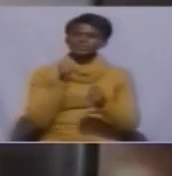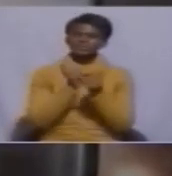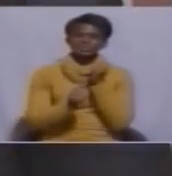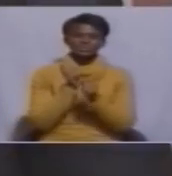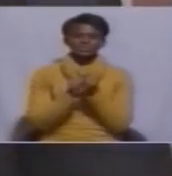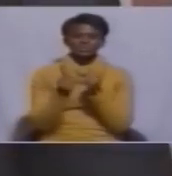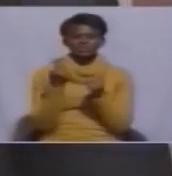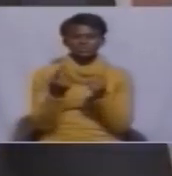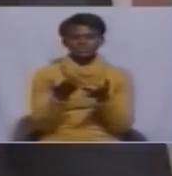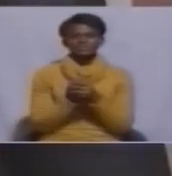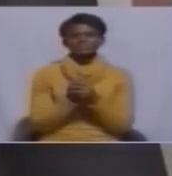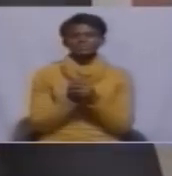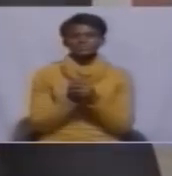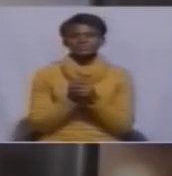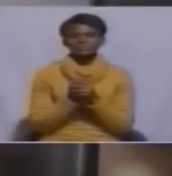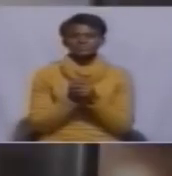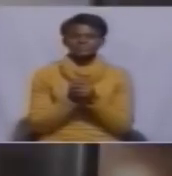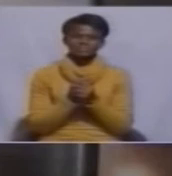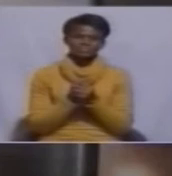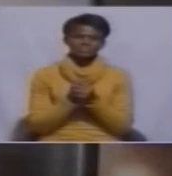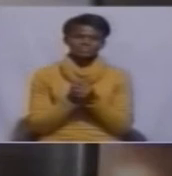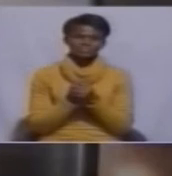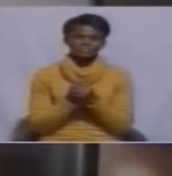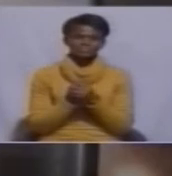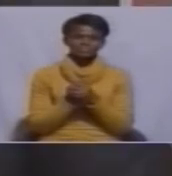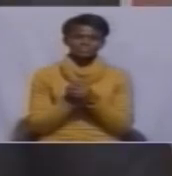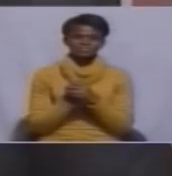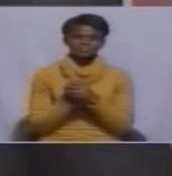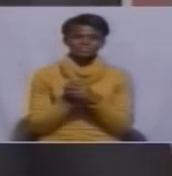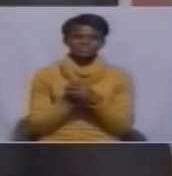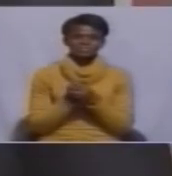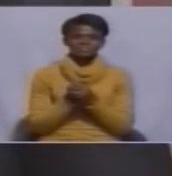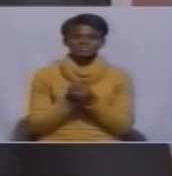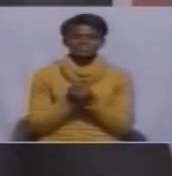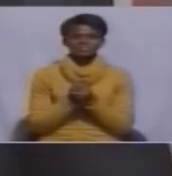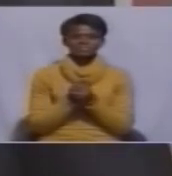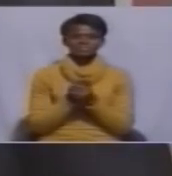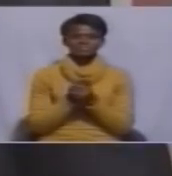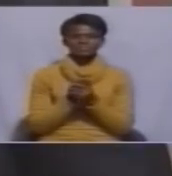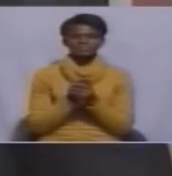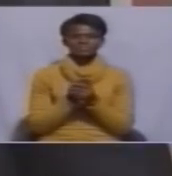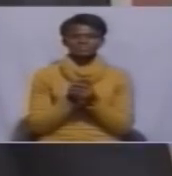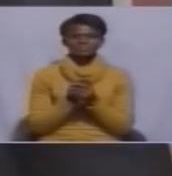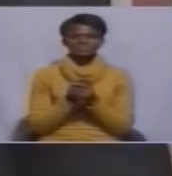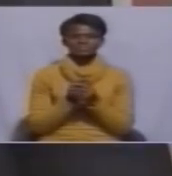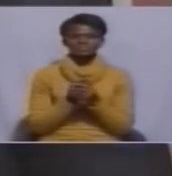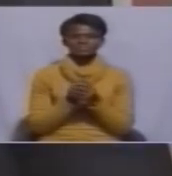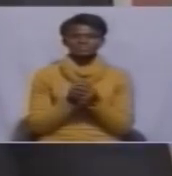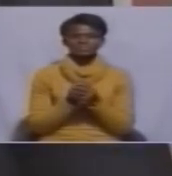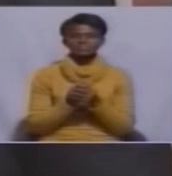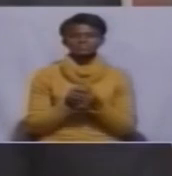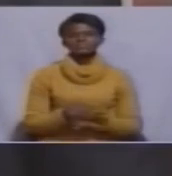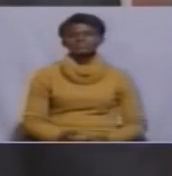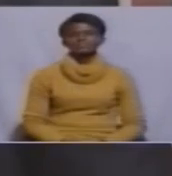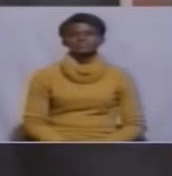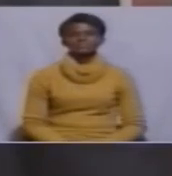Maybe that will be the individual. Can I be charged with espionage? I don't know, it will depend on the individual's